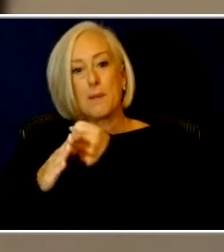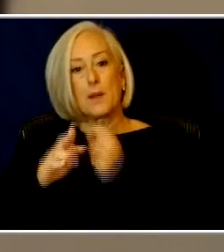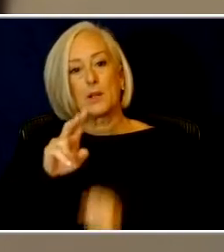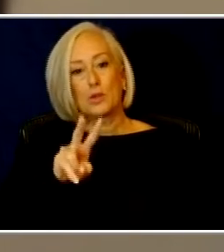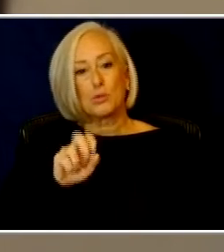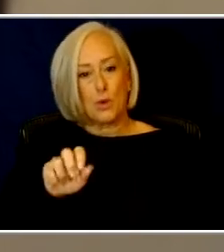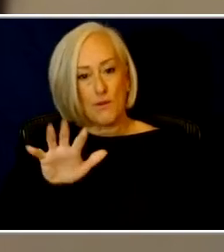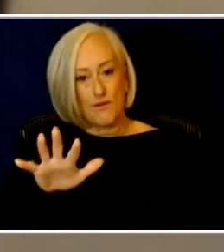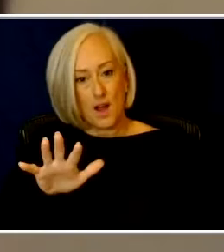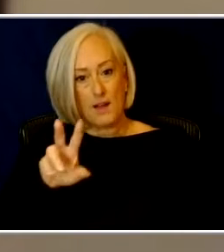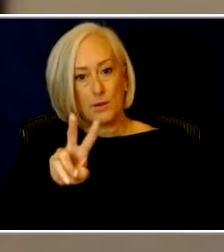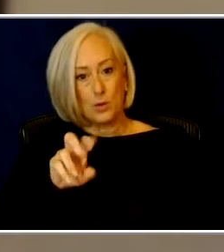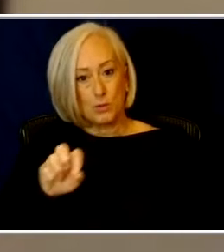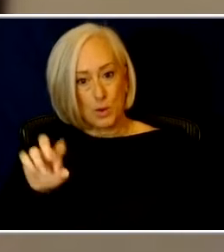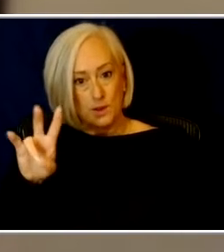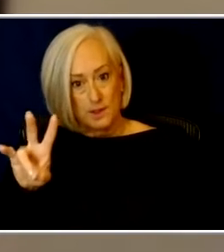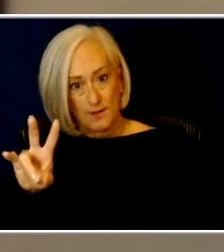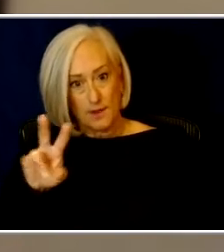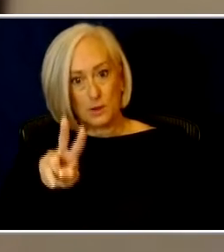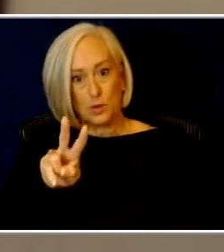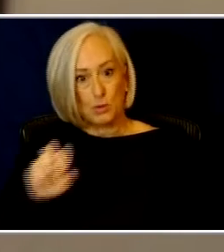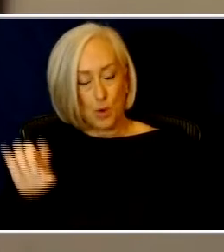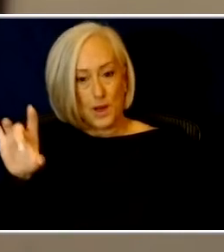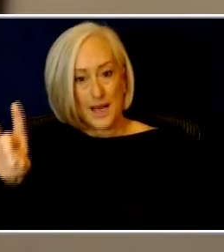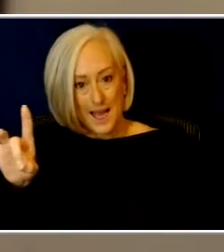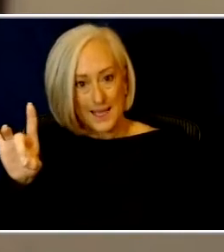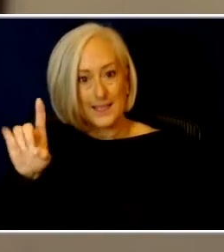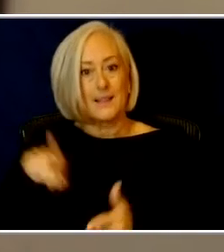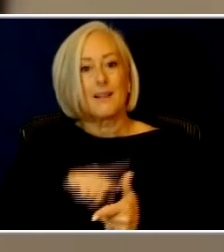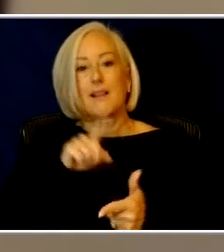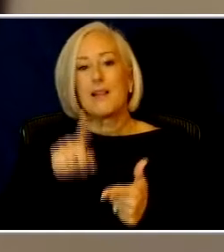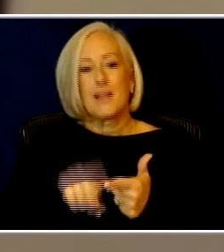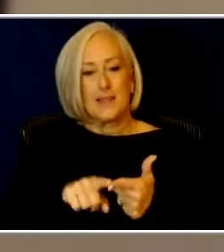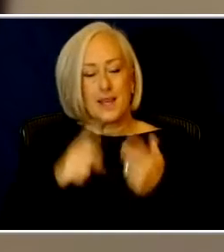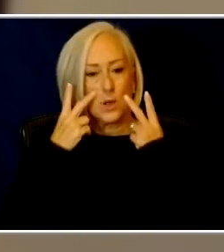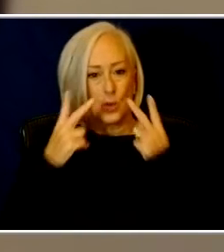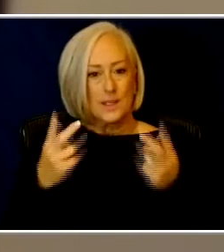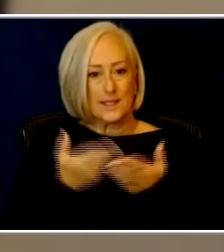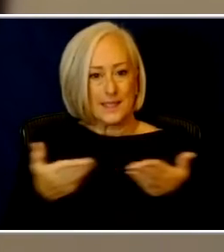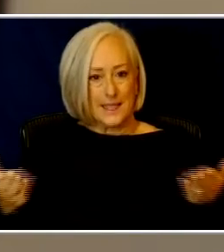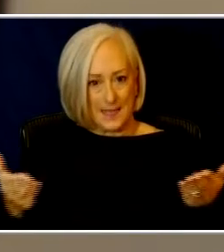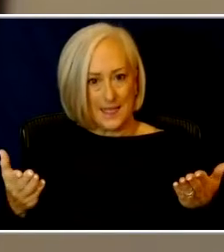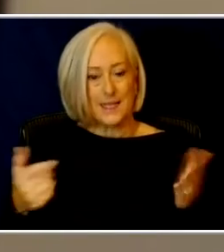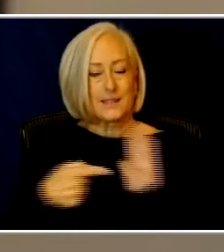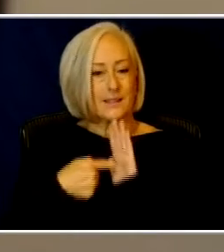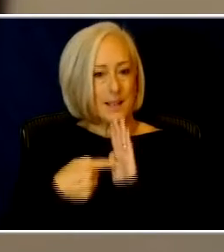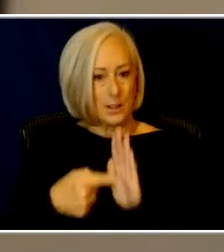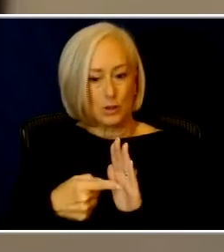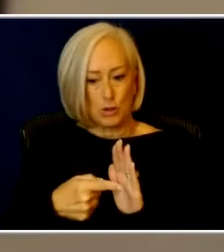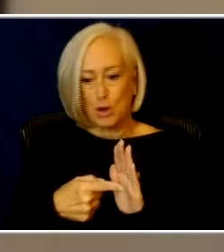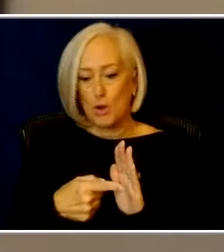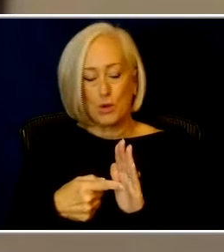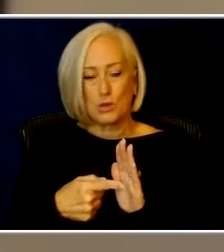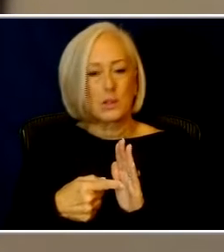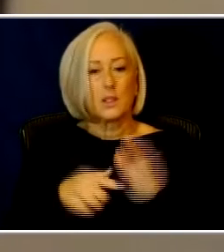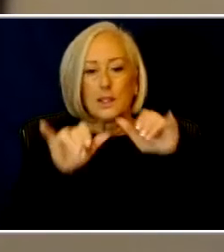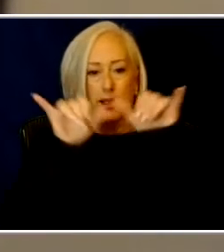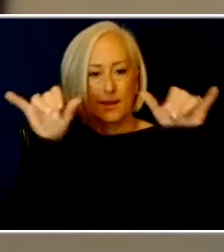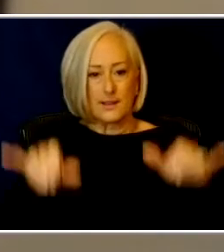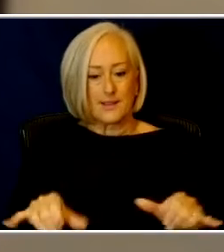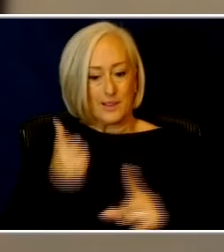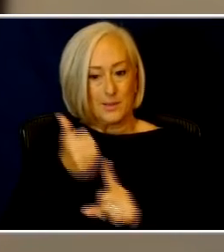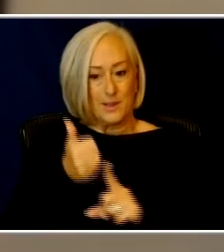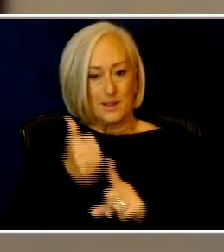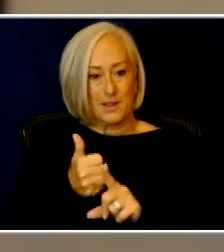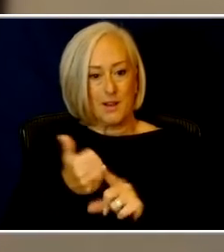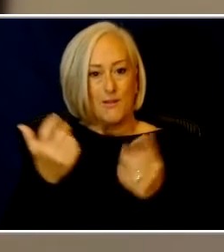2.8, that we begin to see things that indicate the system wants to collapse. And I think that's the